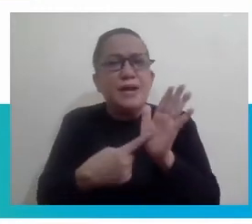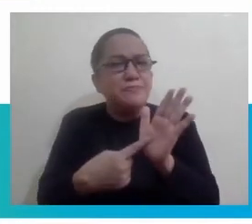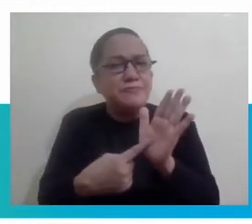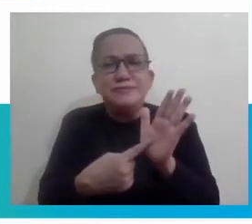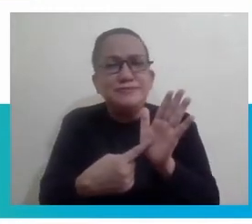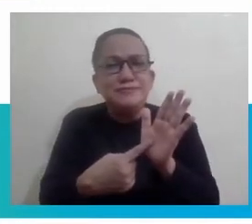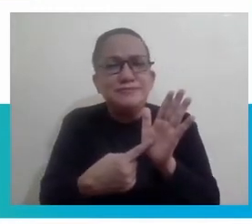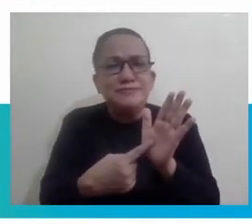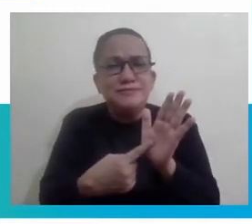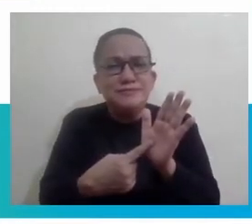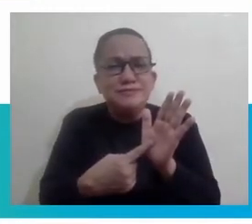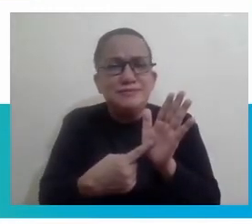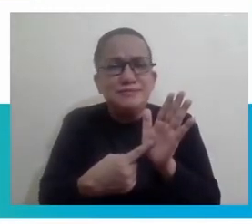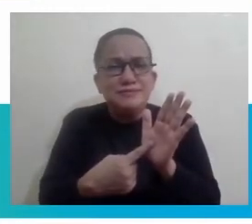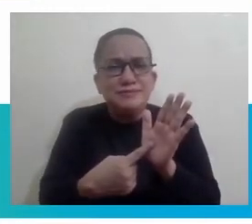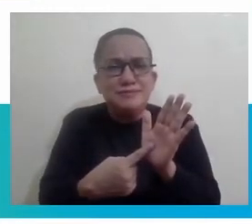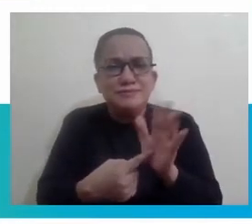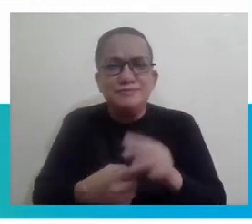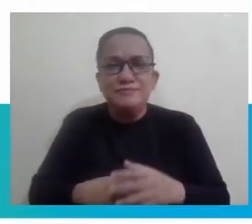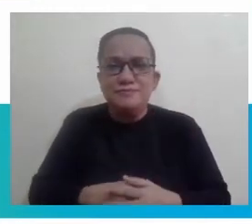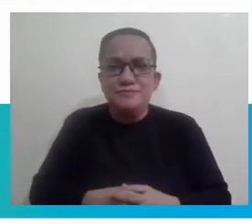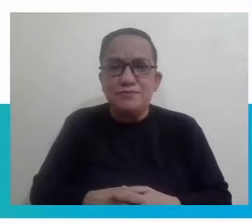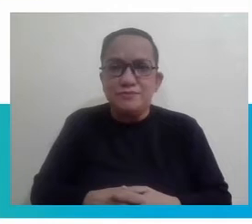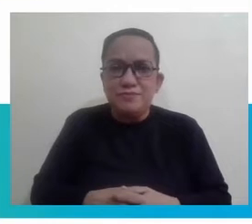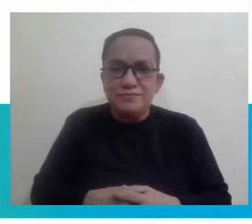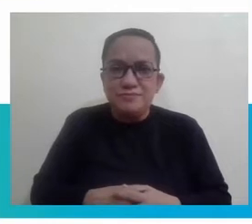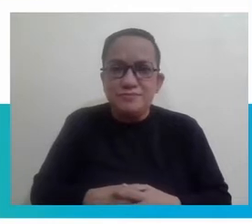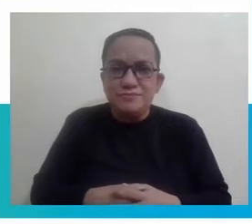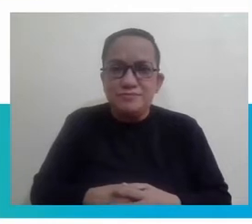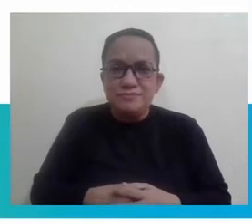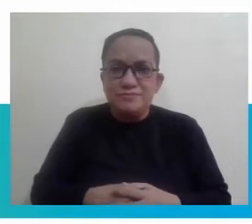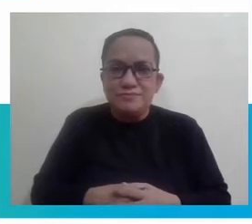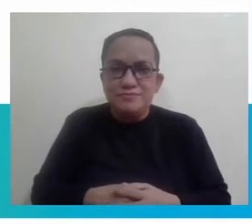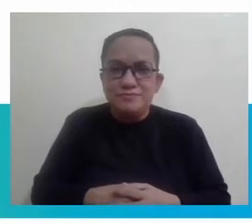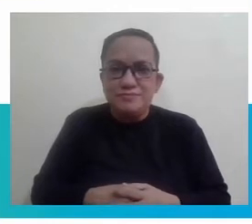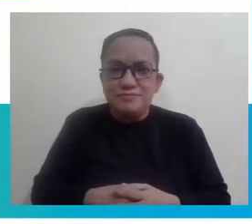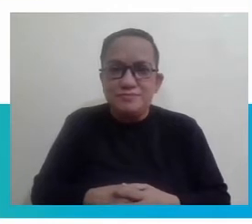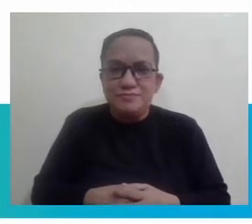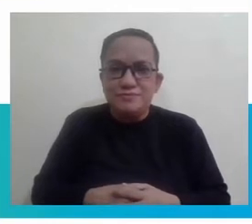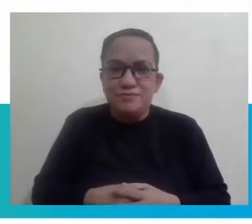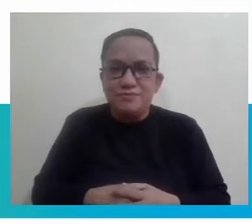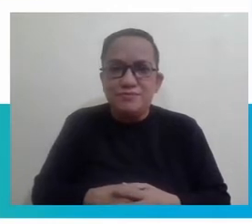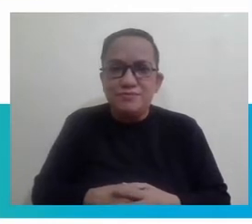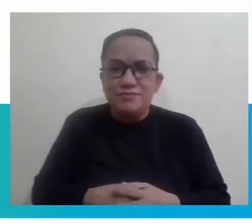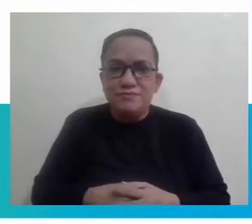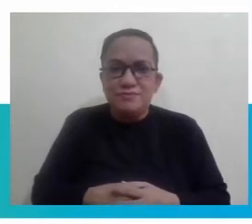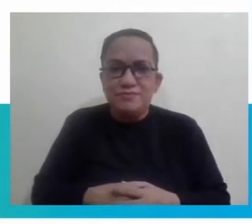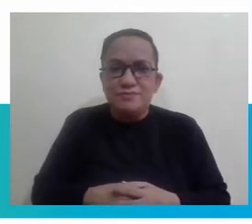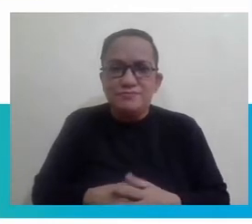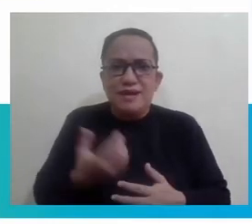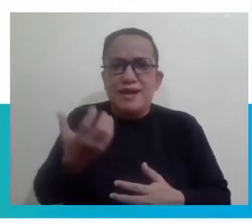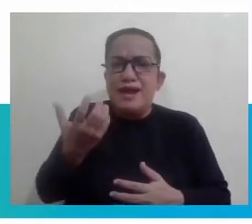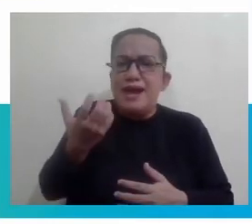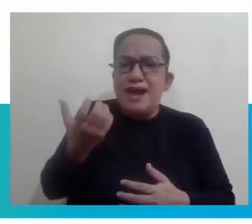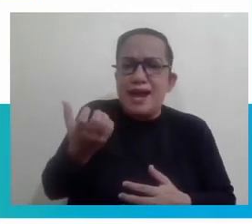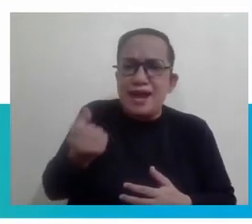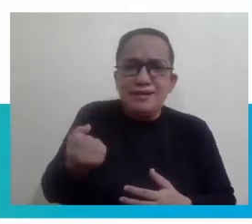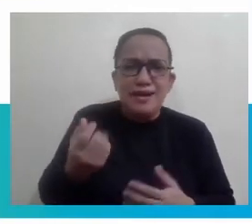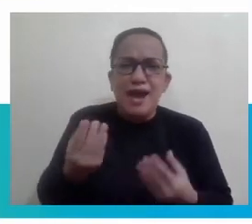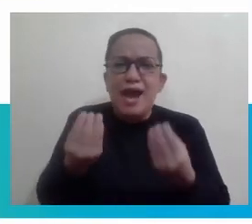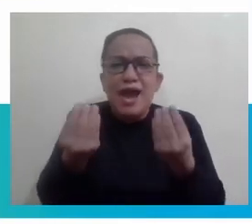an ocean finance framework that defines our blue finance transactions, and